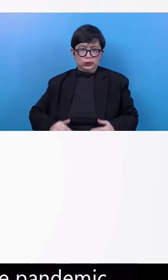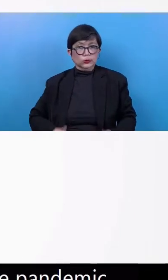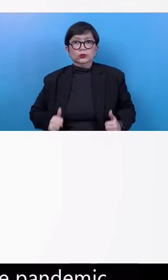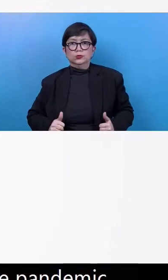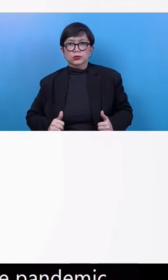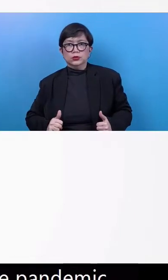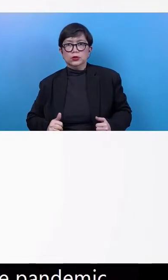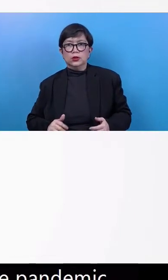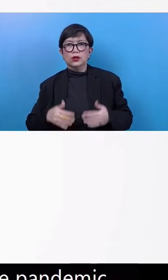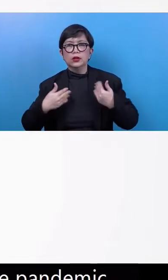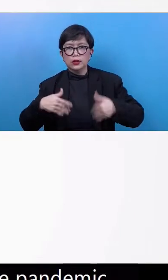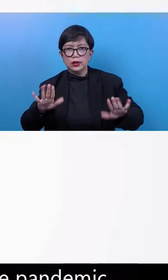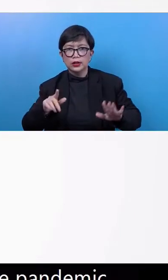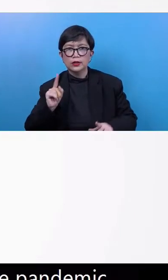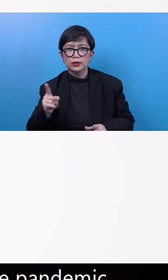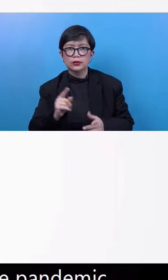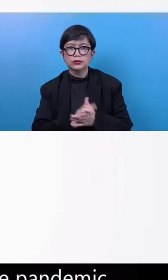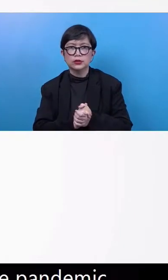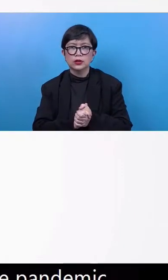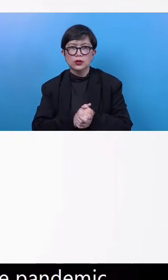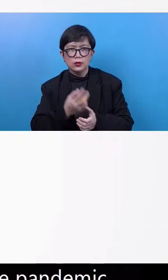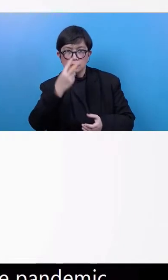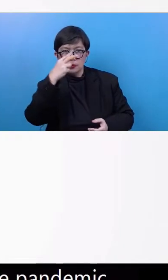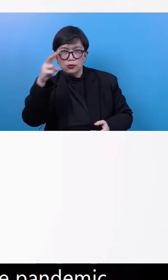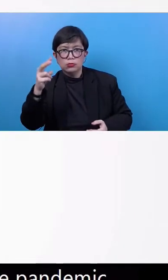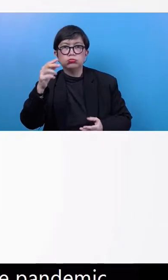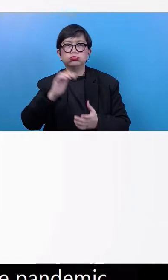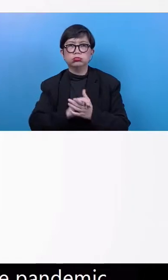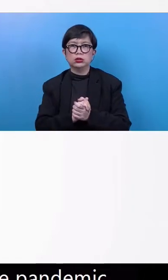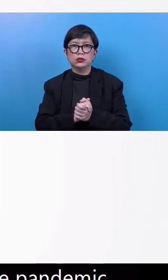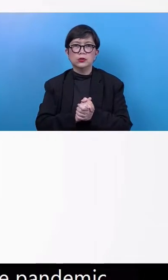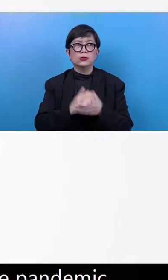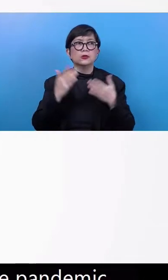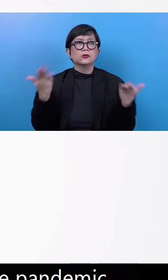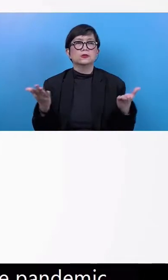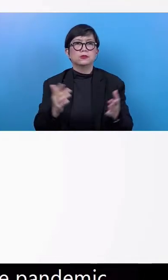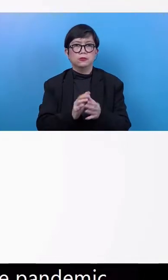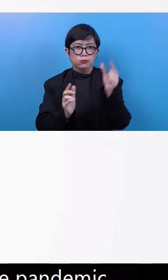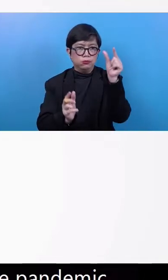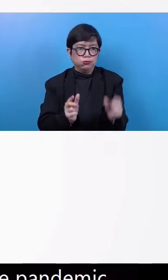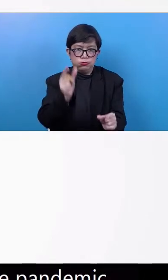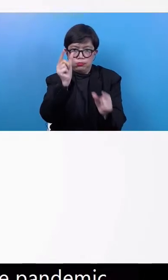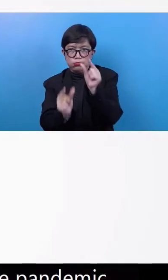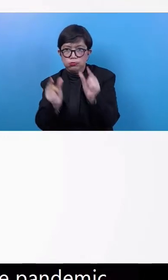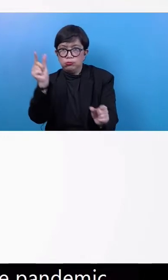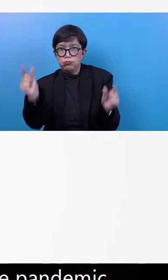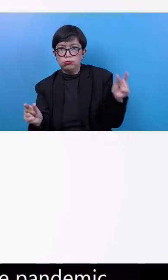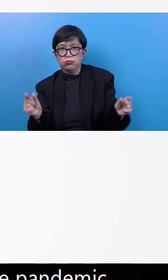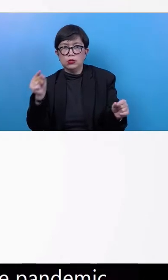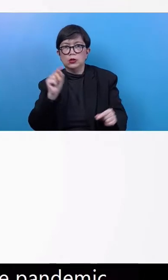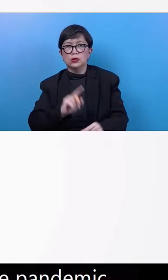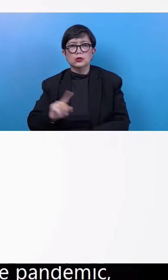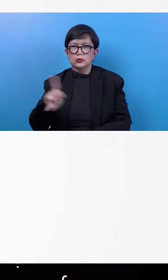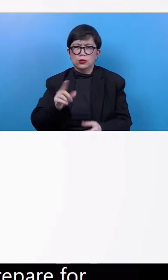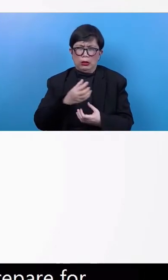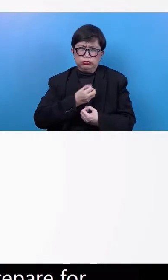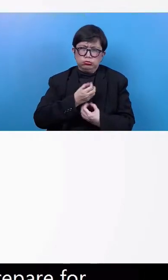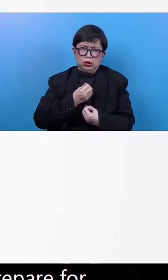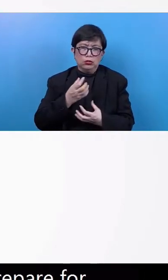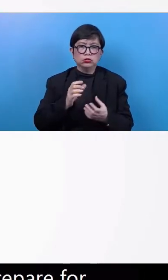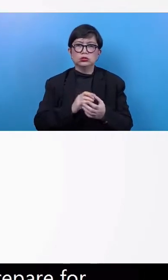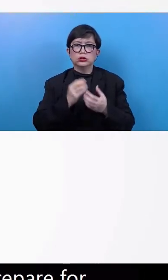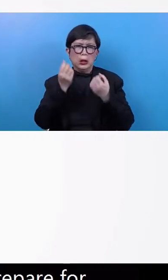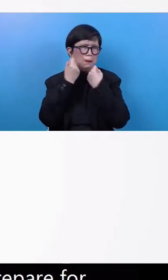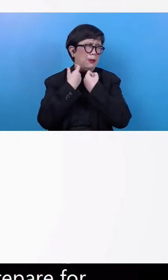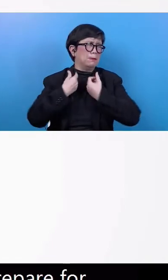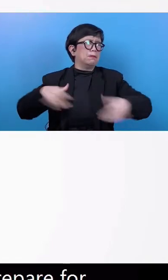looking for how the well-being of people, which is about free from fear, free from need, and free from indignity.